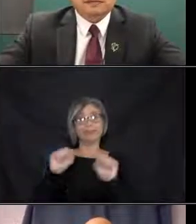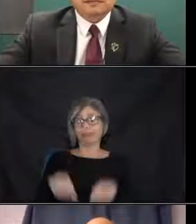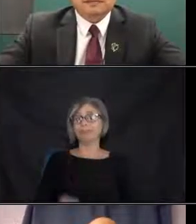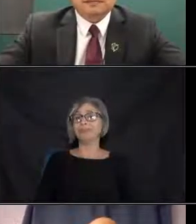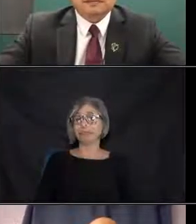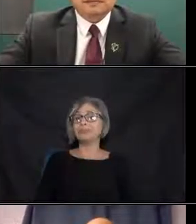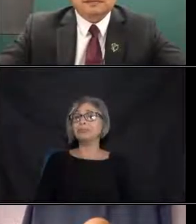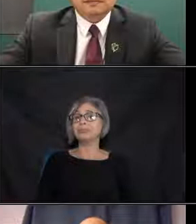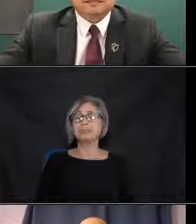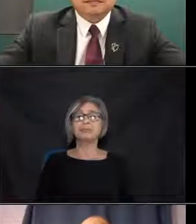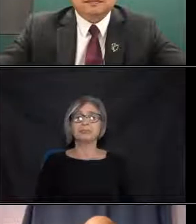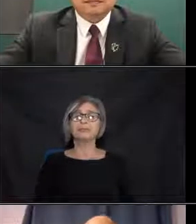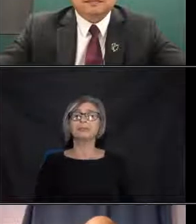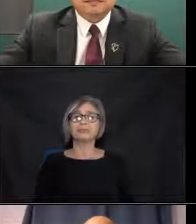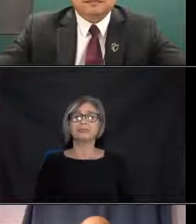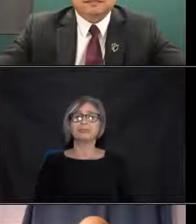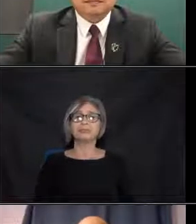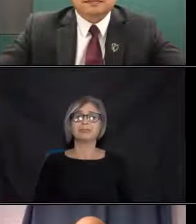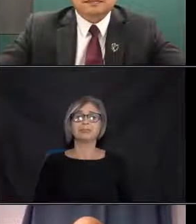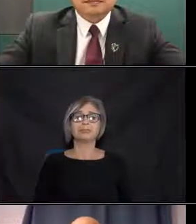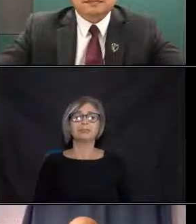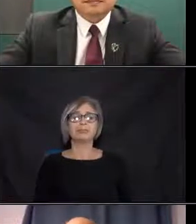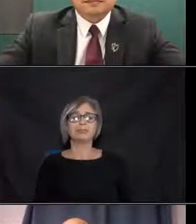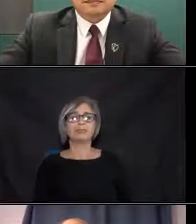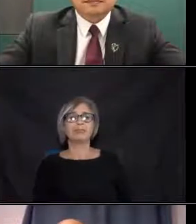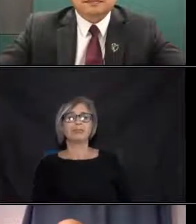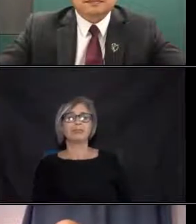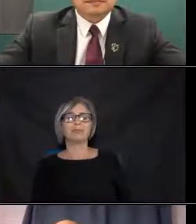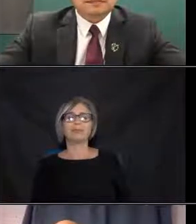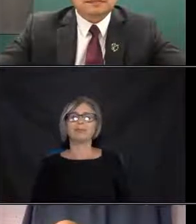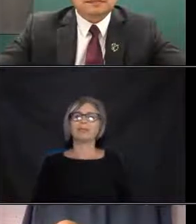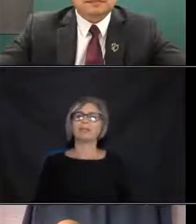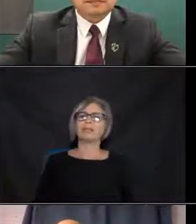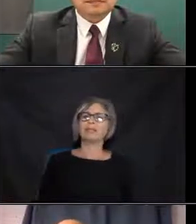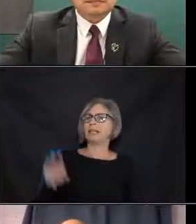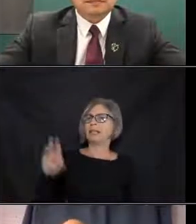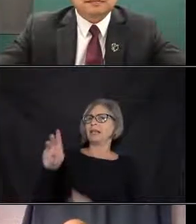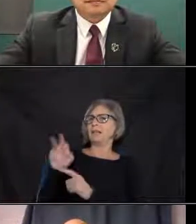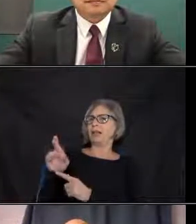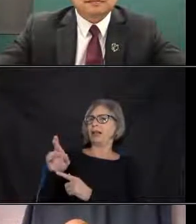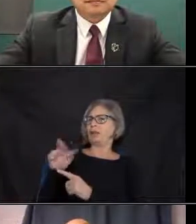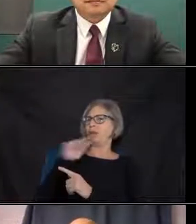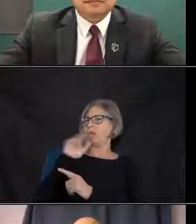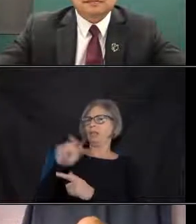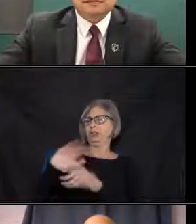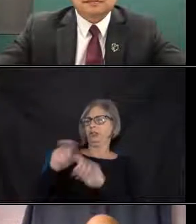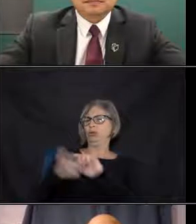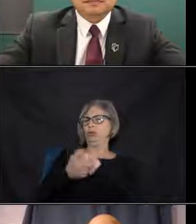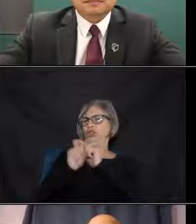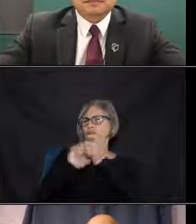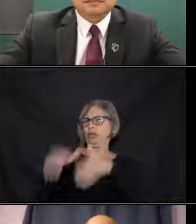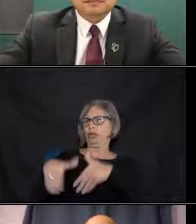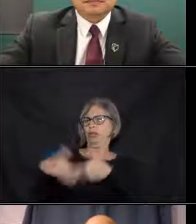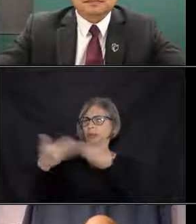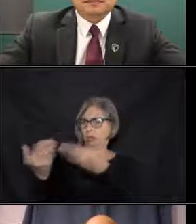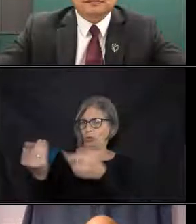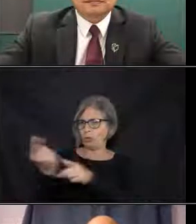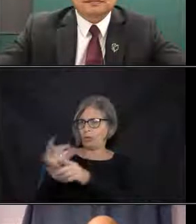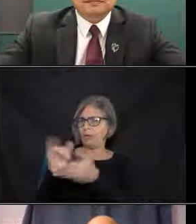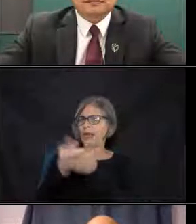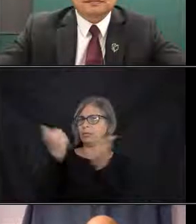support. All right, so I don't think we need to change the motion, because this is just the